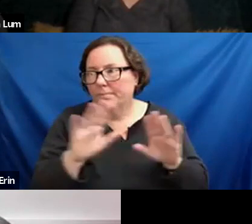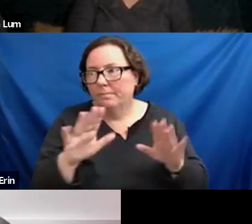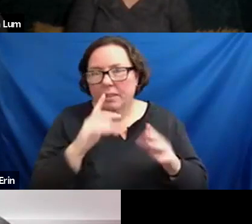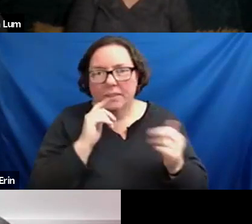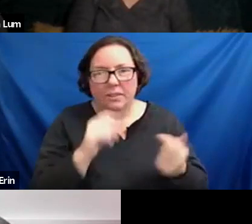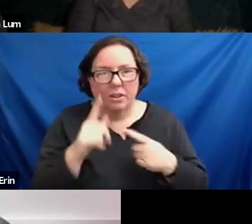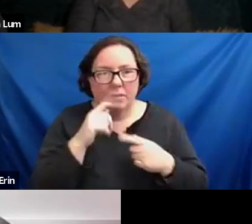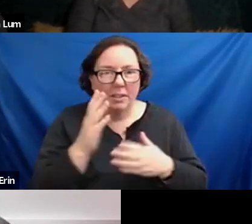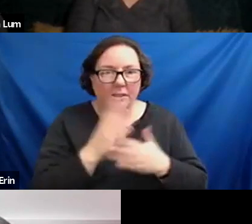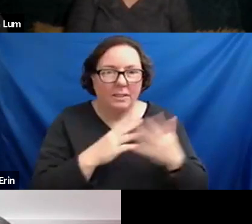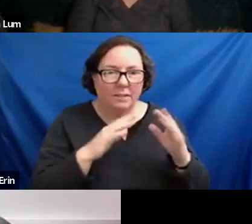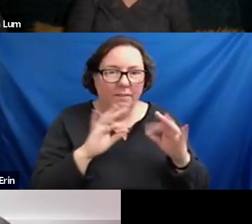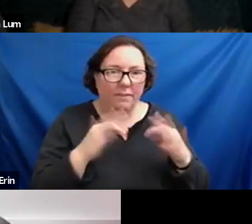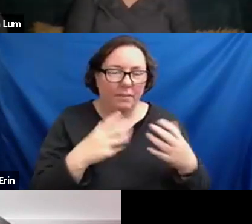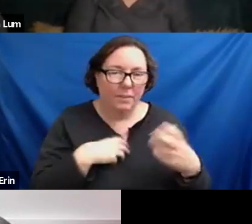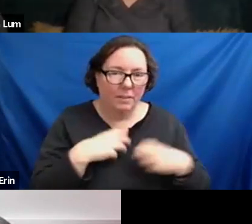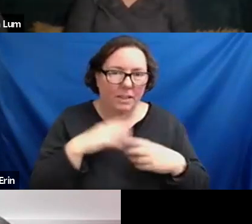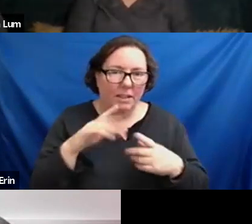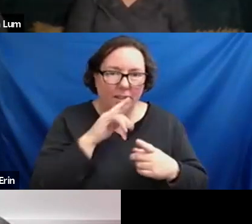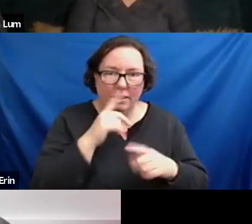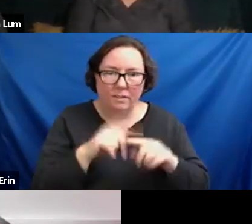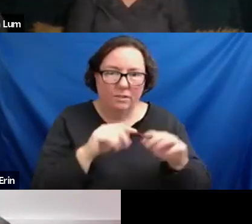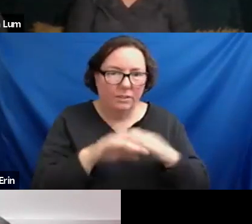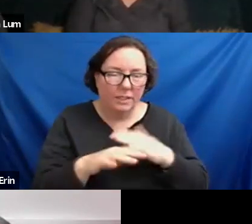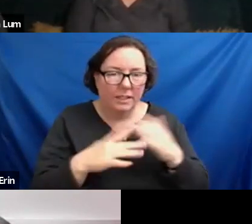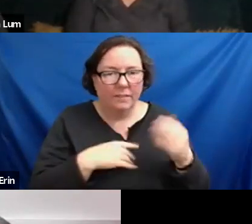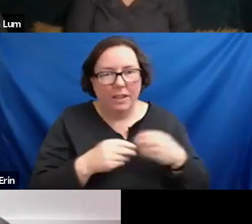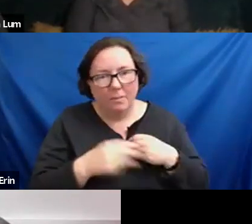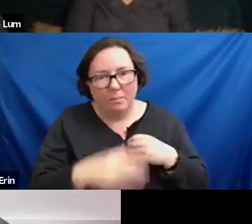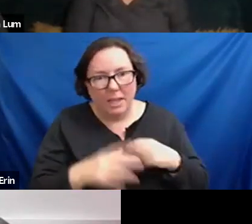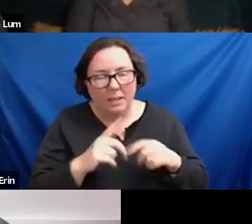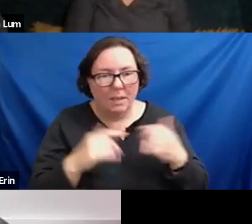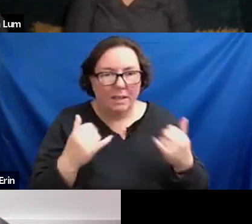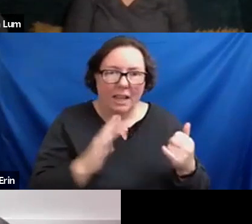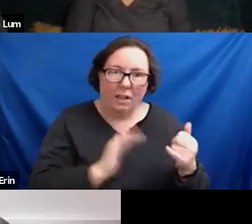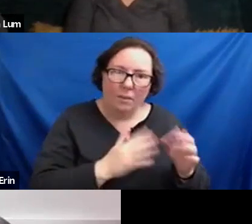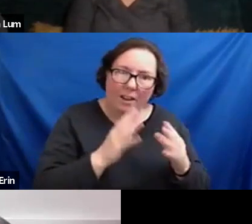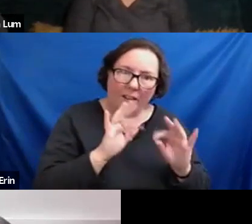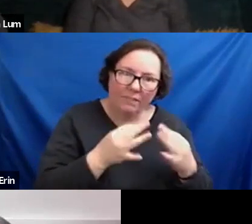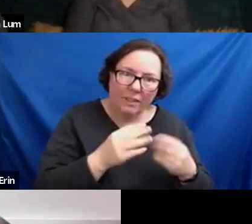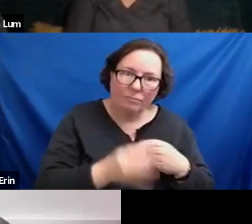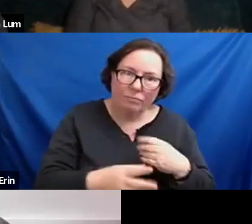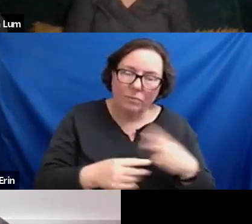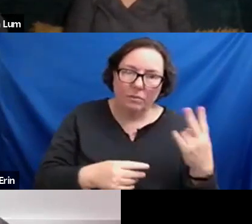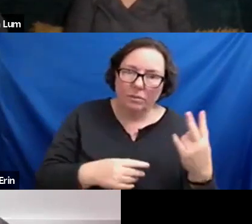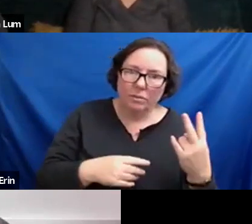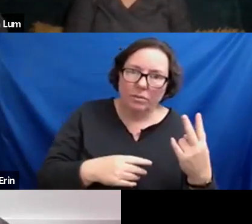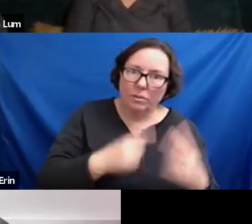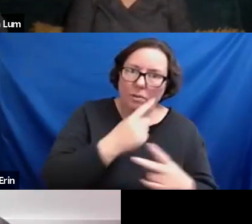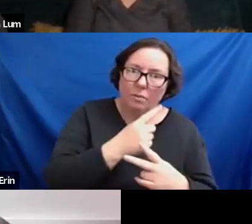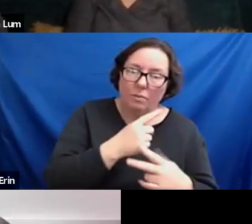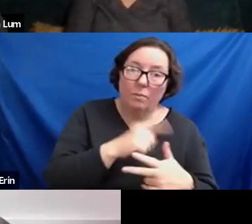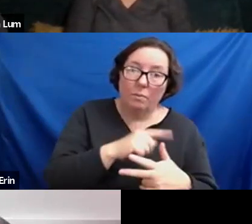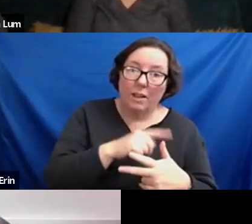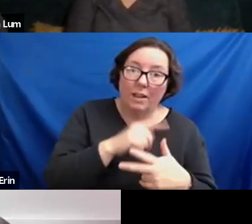family complained their kids who couldn't get into felt bad. How do you think of our family? We have a 10th grader in BLS, our